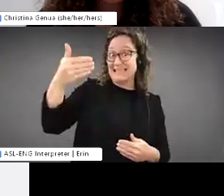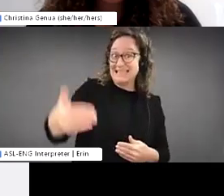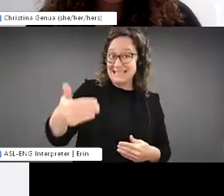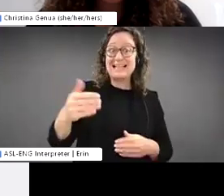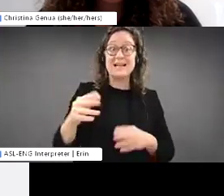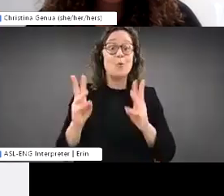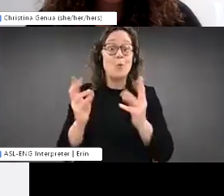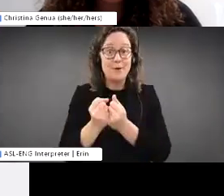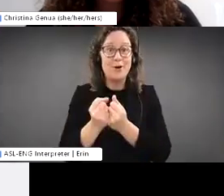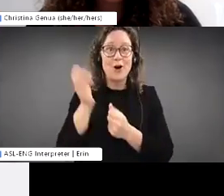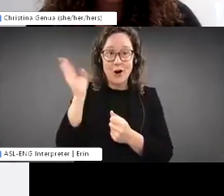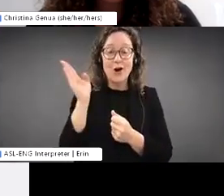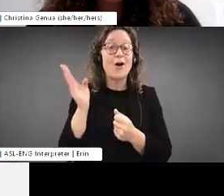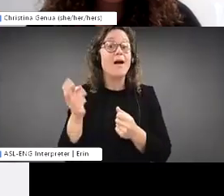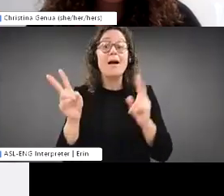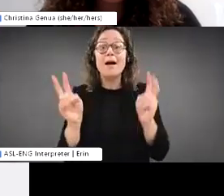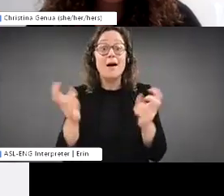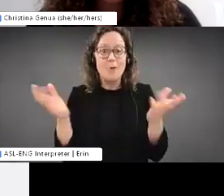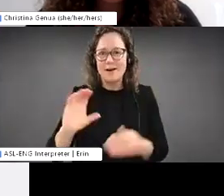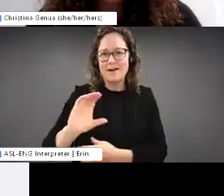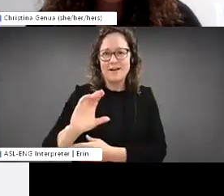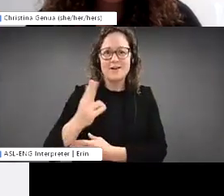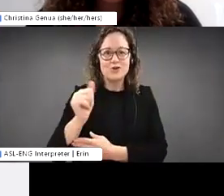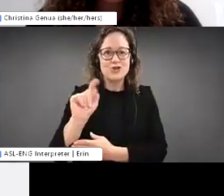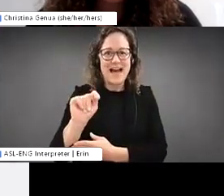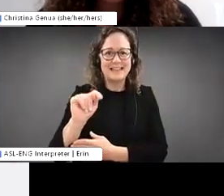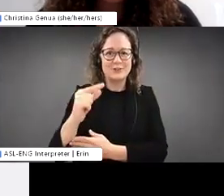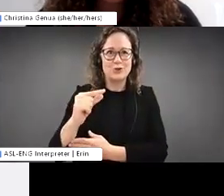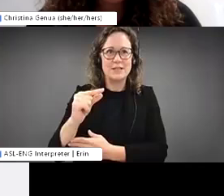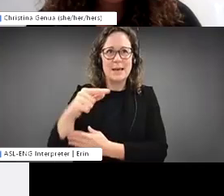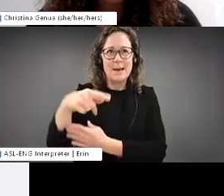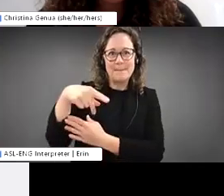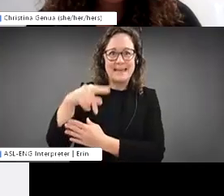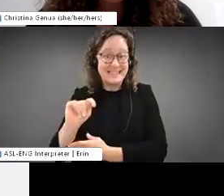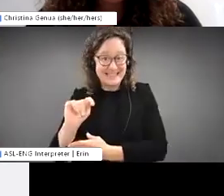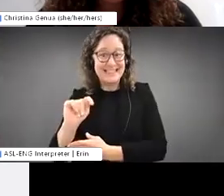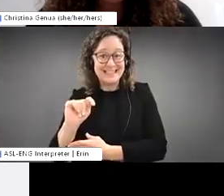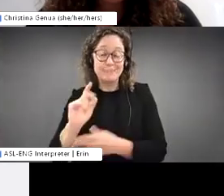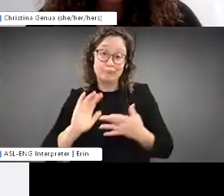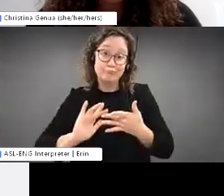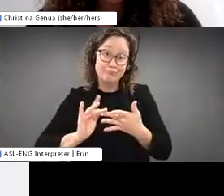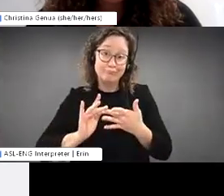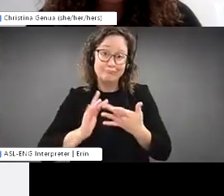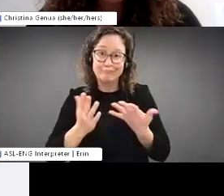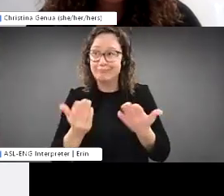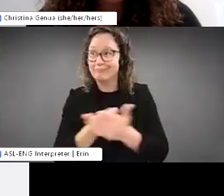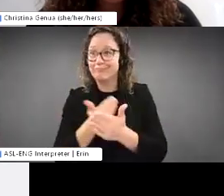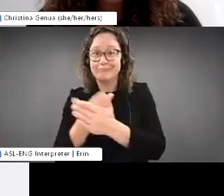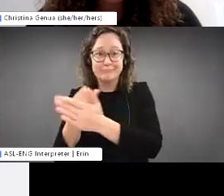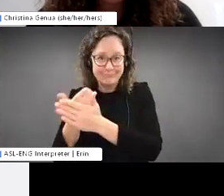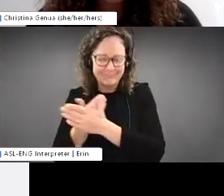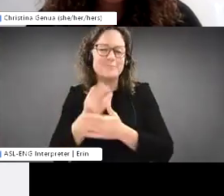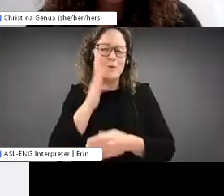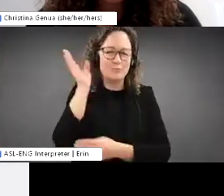GBT, navigating that sort of that digital conversation. But we will bring in some of the questions around where people are asking